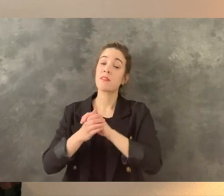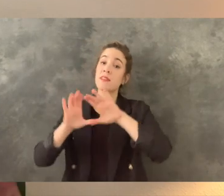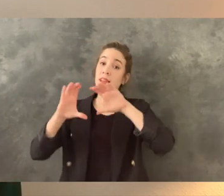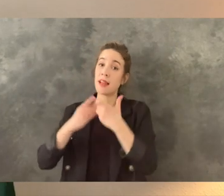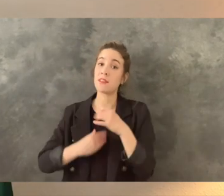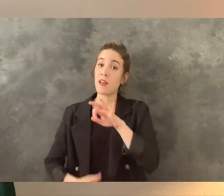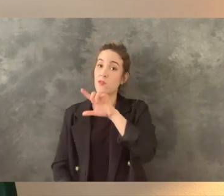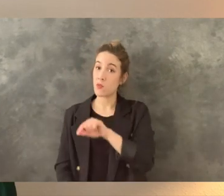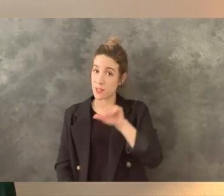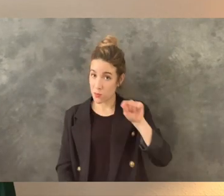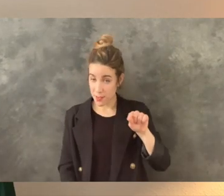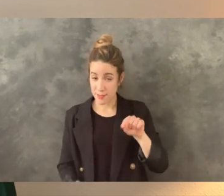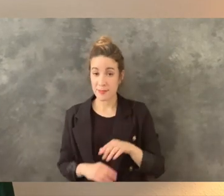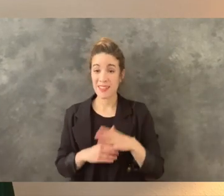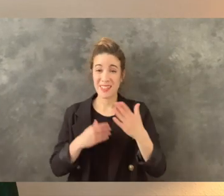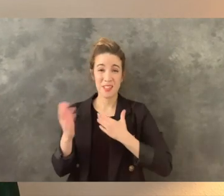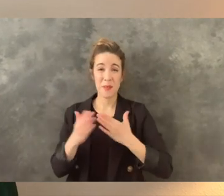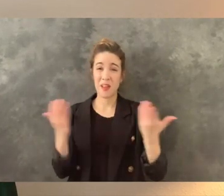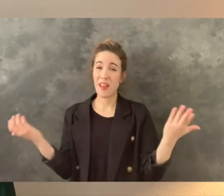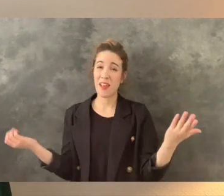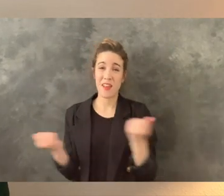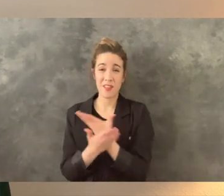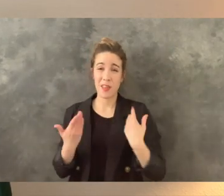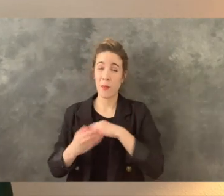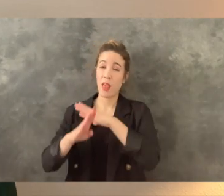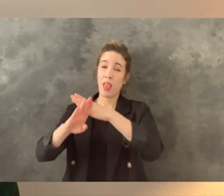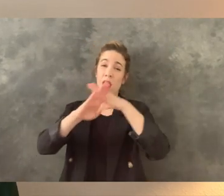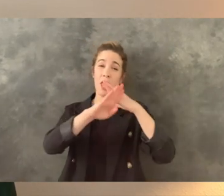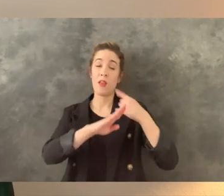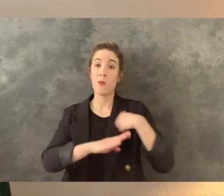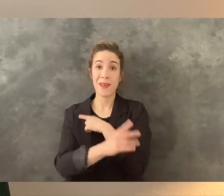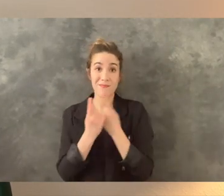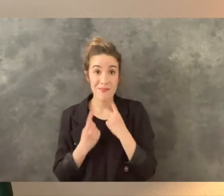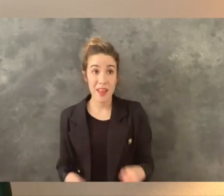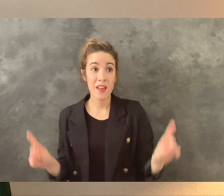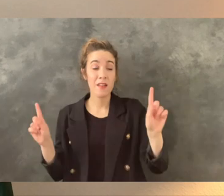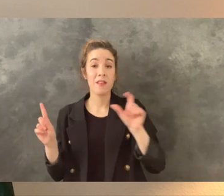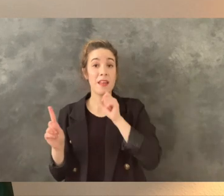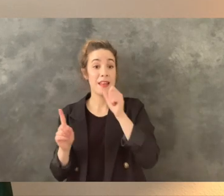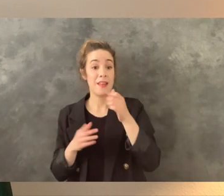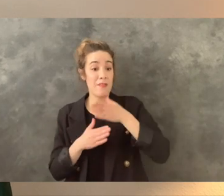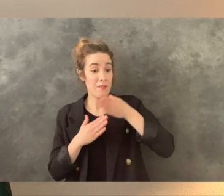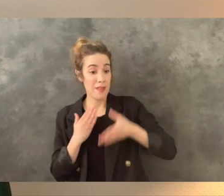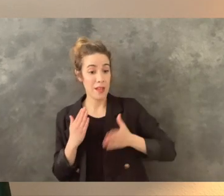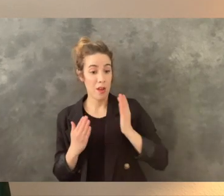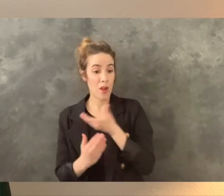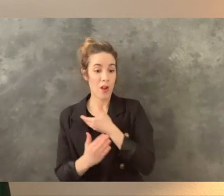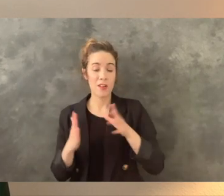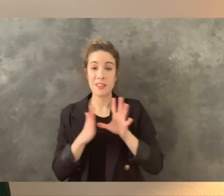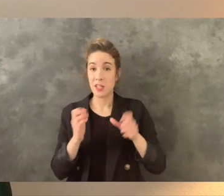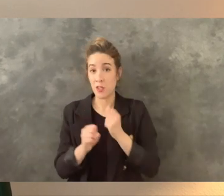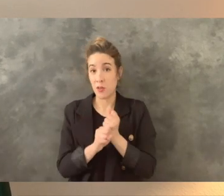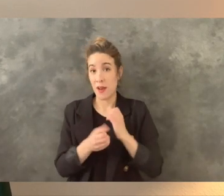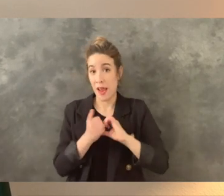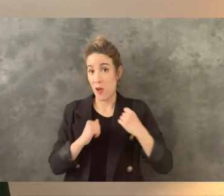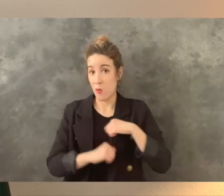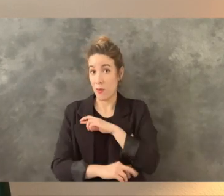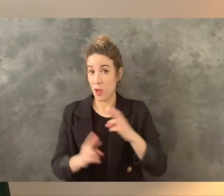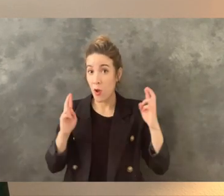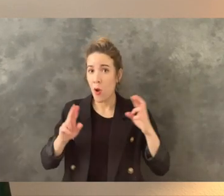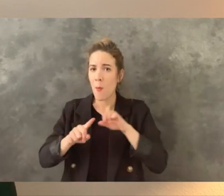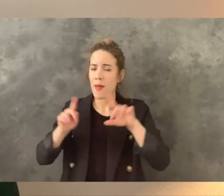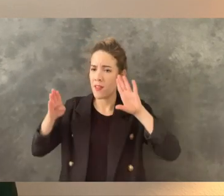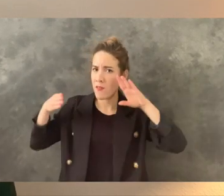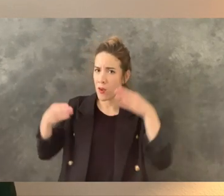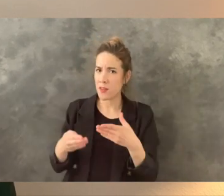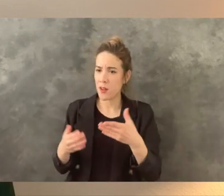Gulf High, Class of 2020. Despite all the obstacles, we made it. We didn't get to finish off our senior year the way we had hoped to,